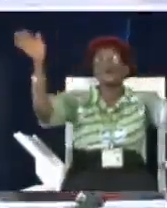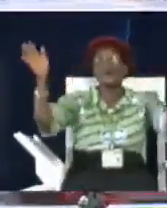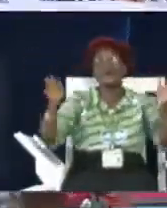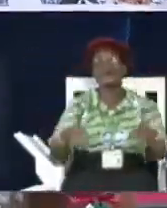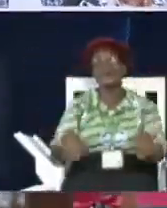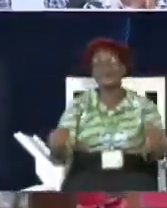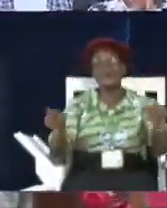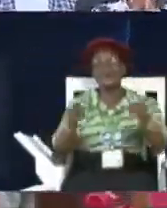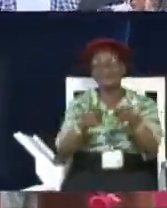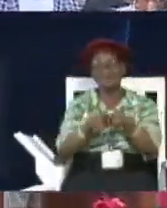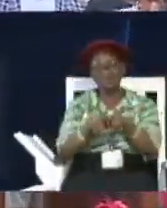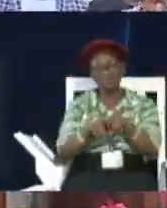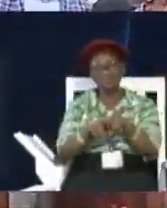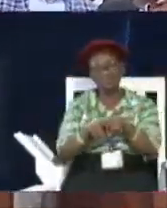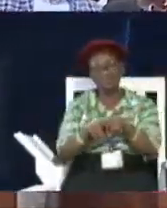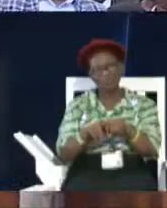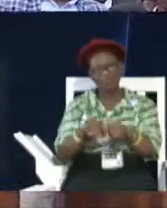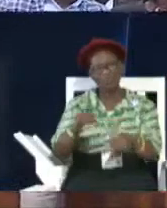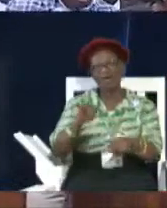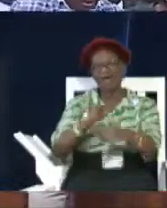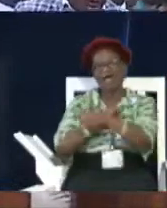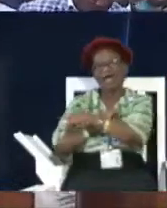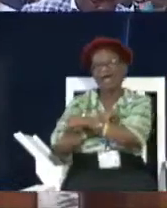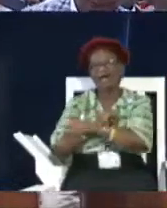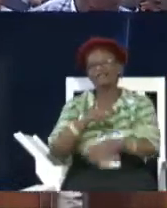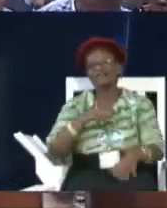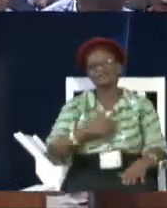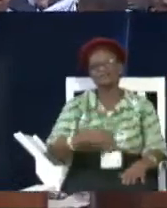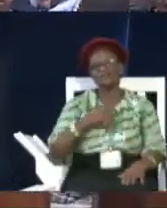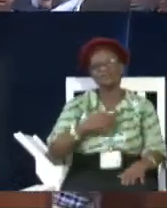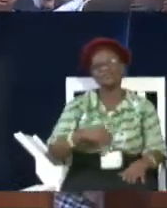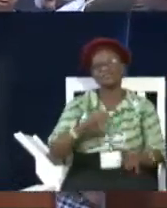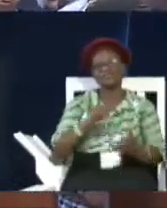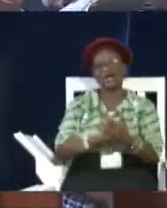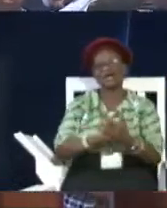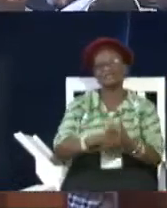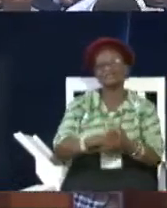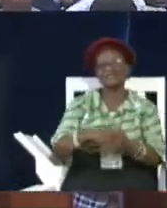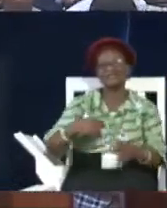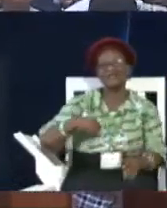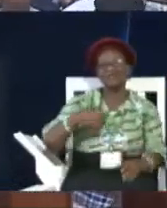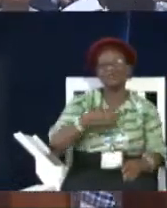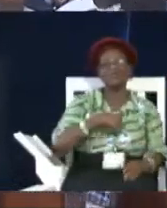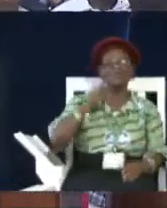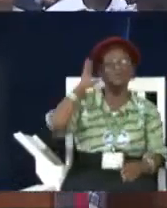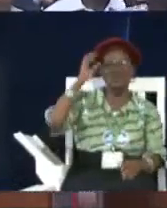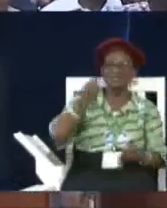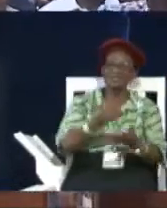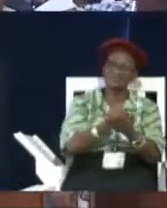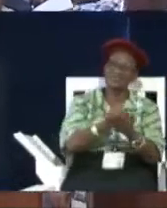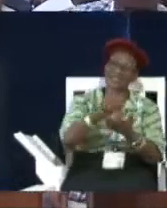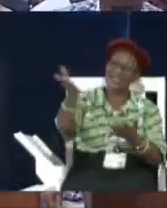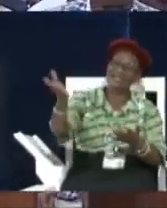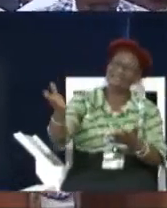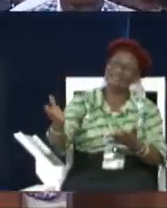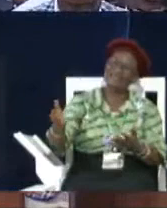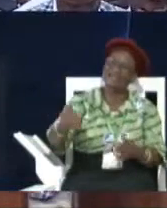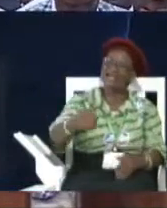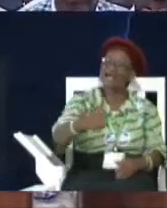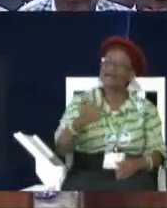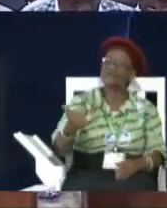And so I wish that we will spend another 5 minutes praising